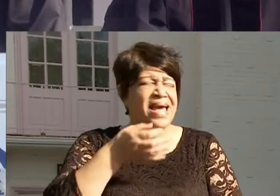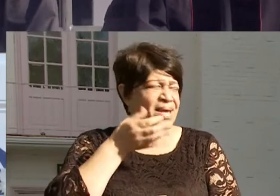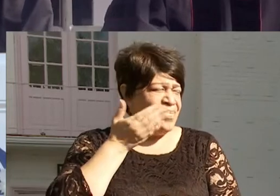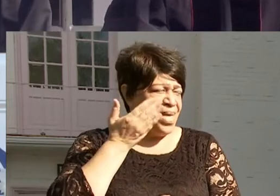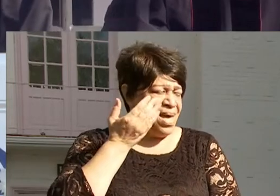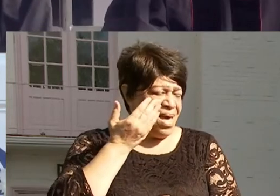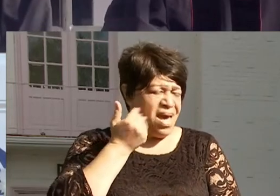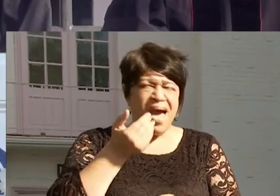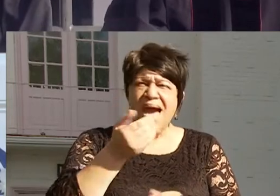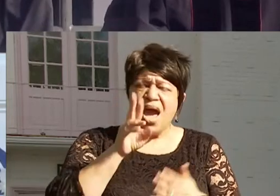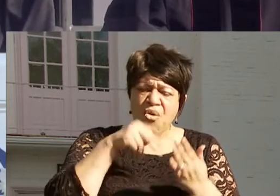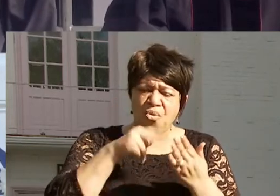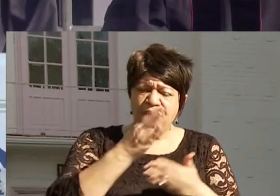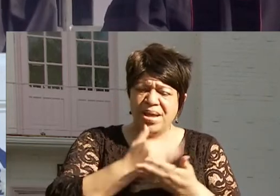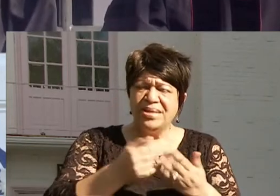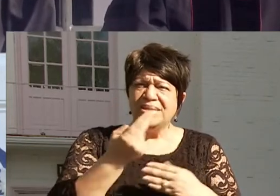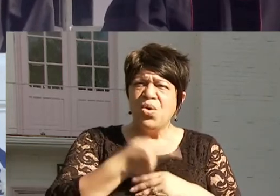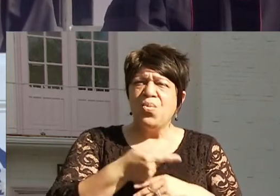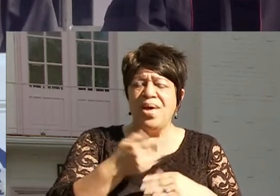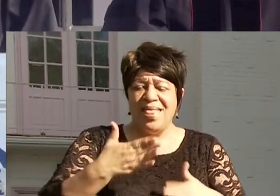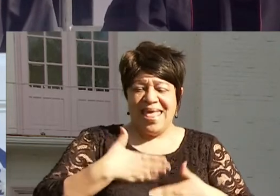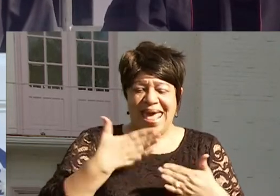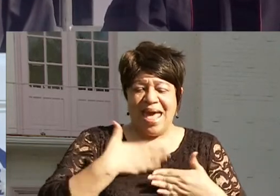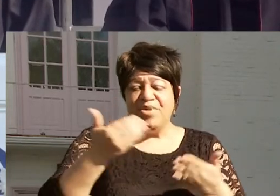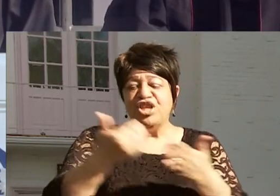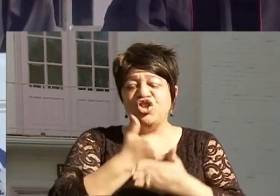that happiness is the new rich.